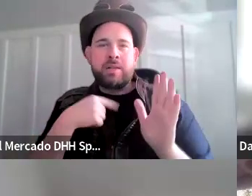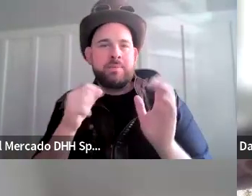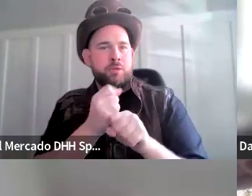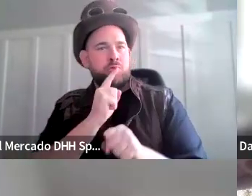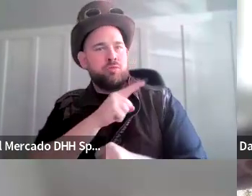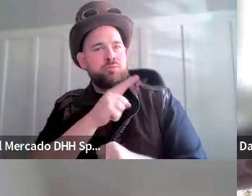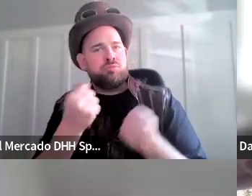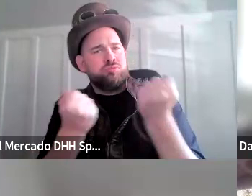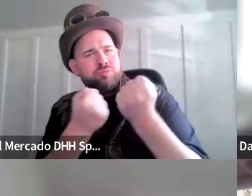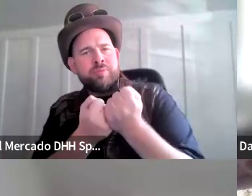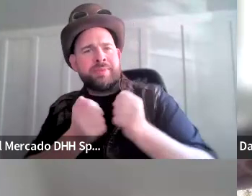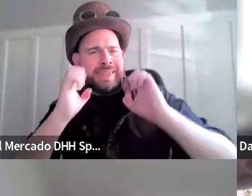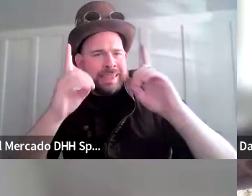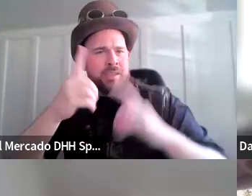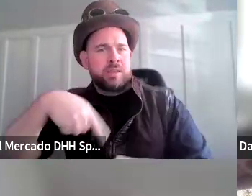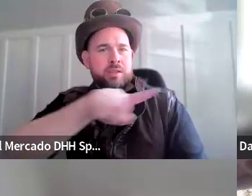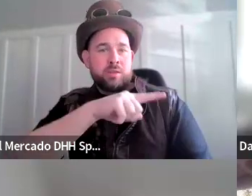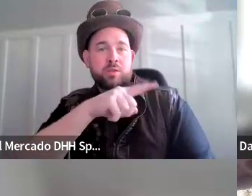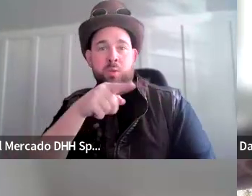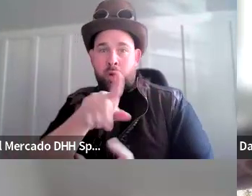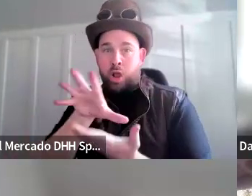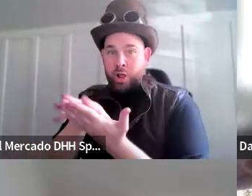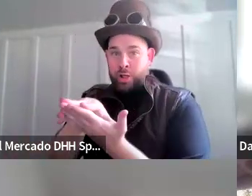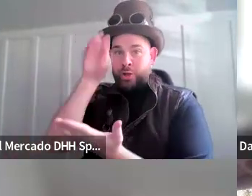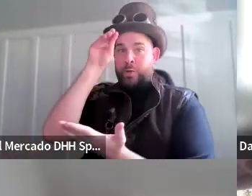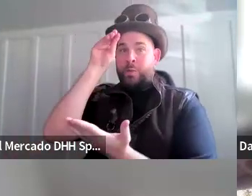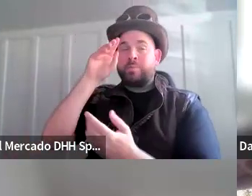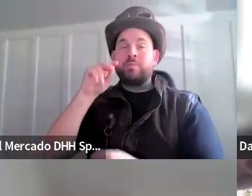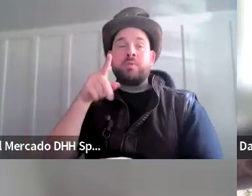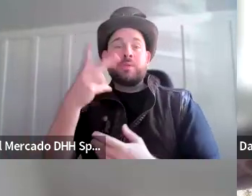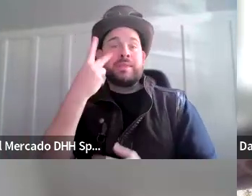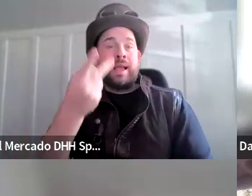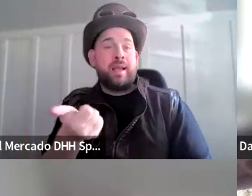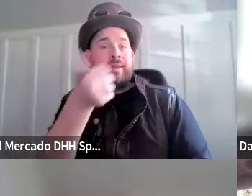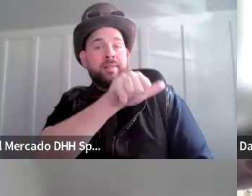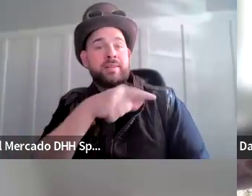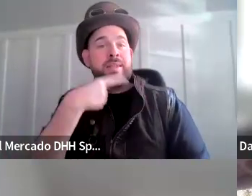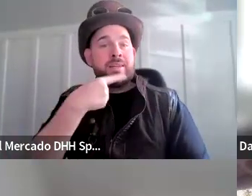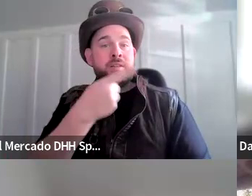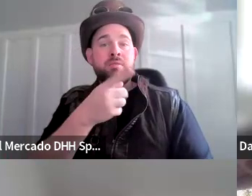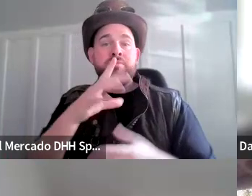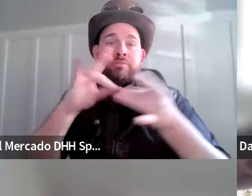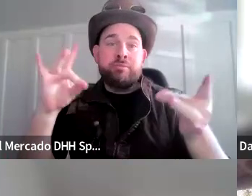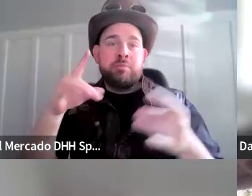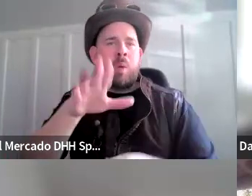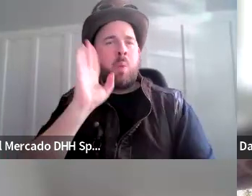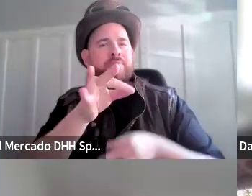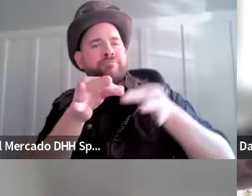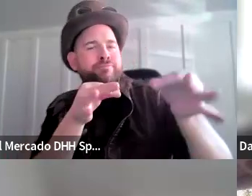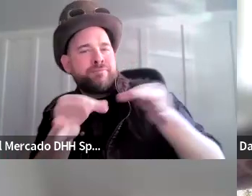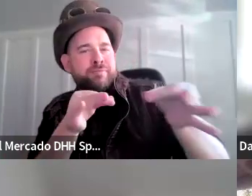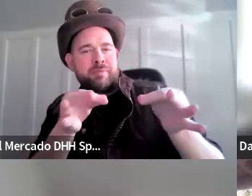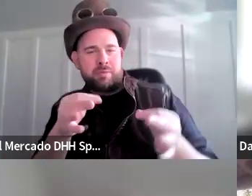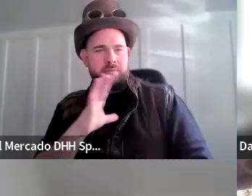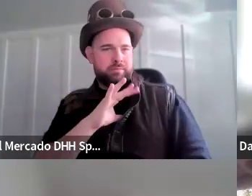communication, and that is still being verbal. So making sure that we support and educate others as you learn these things and